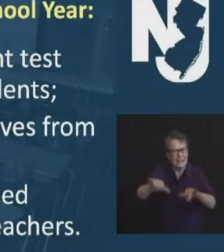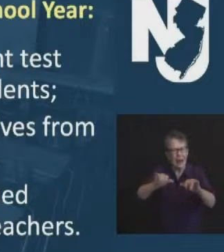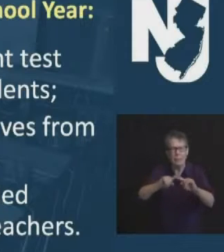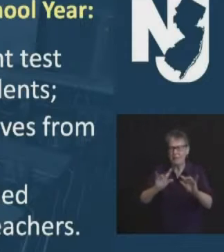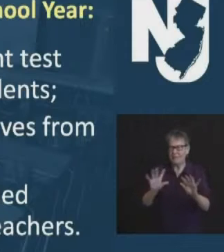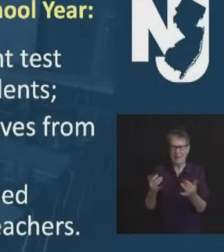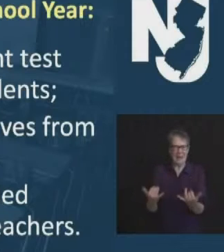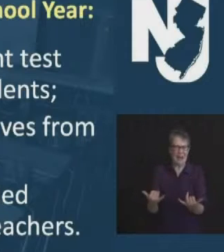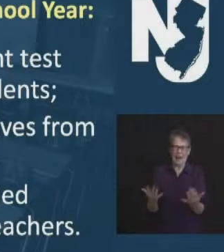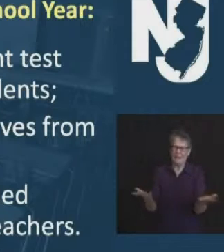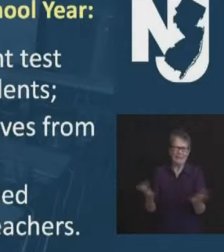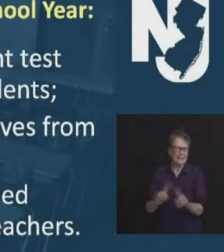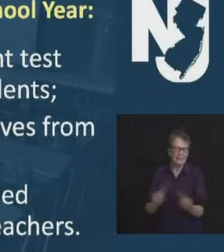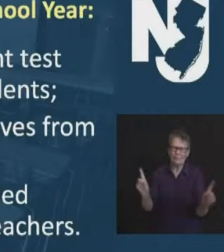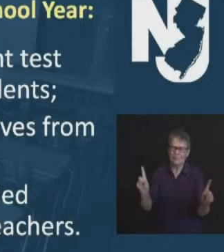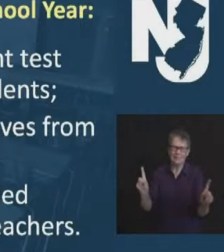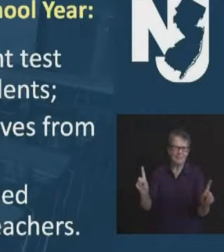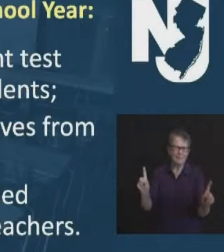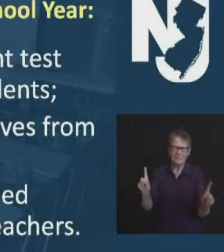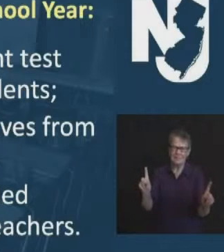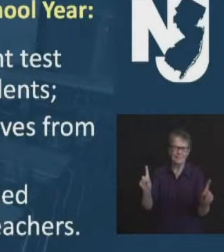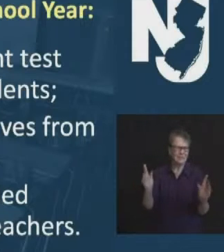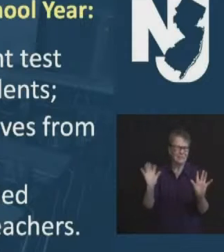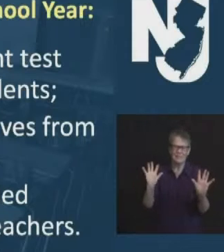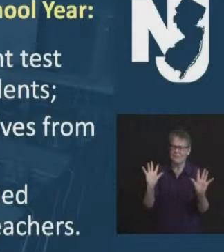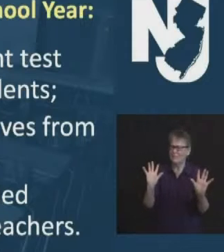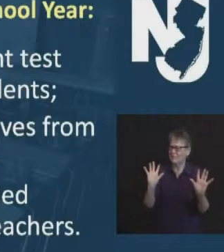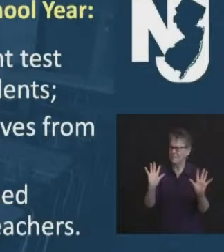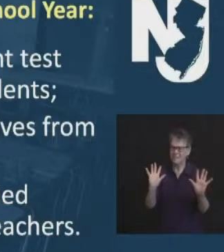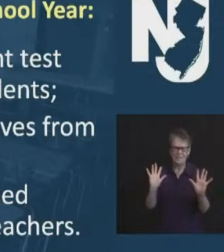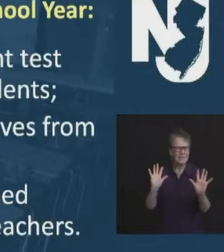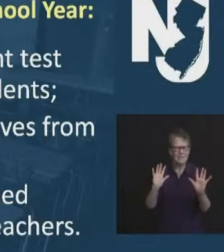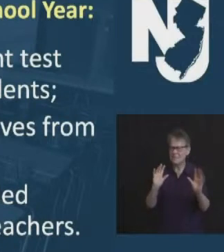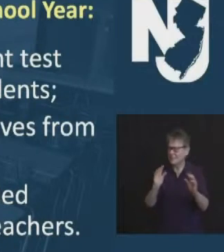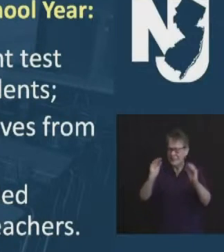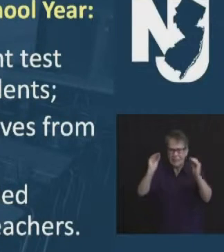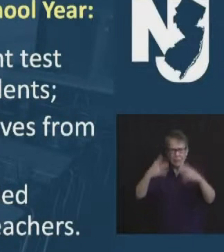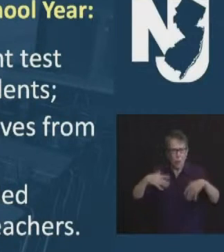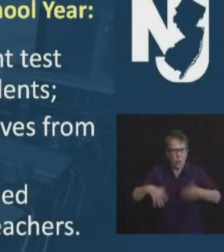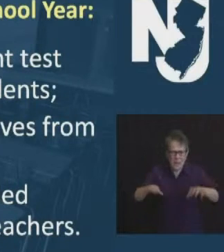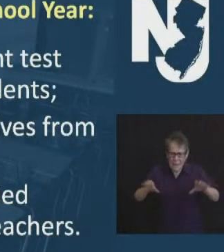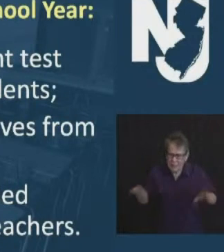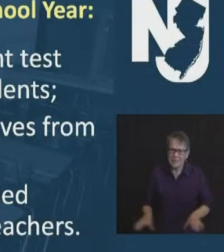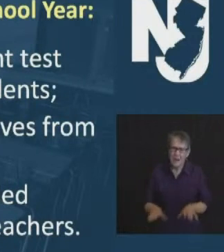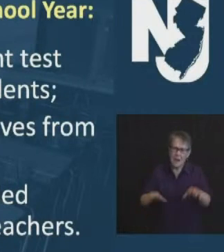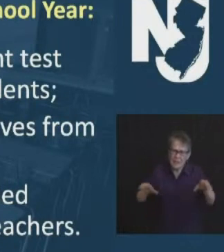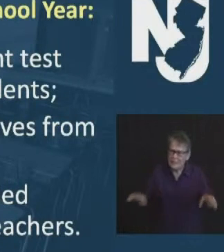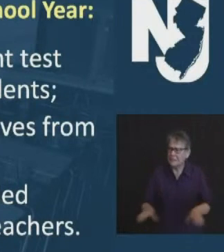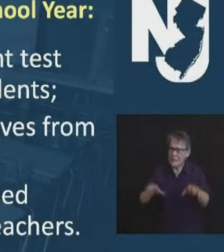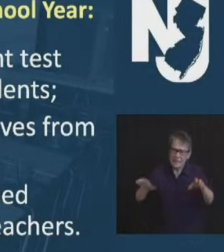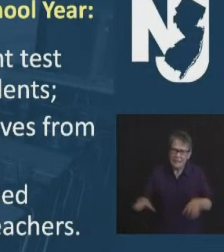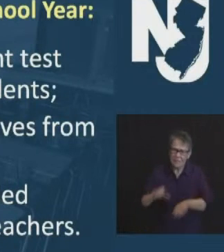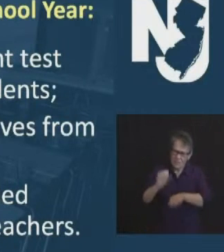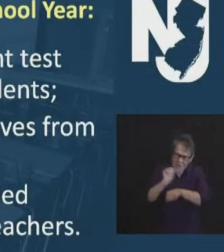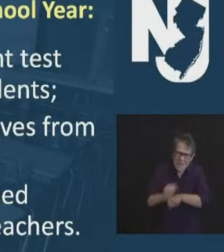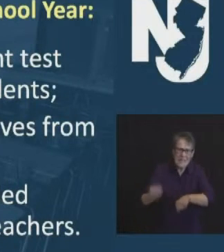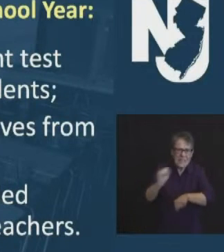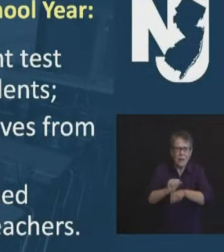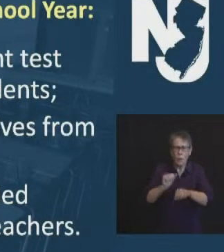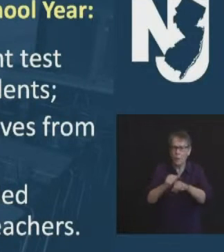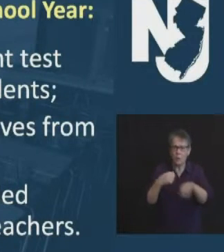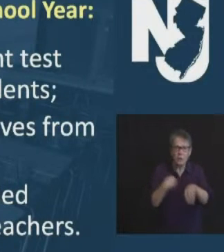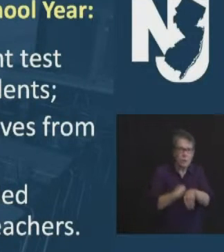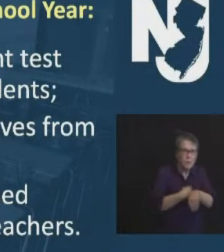classroom or entirely online. Instead, this year, we are asking school leaders and departmental supervisors to